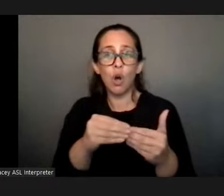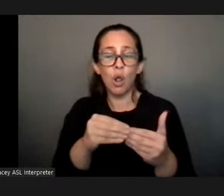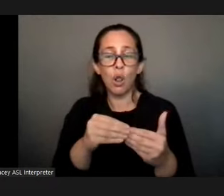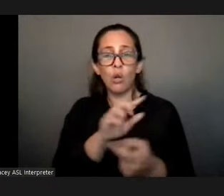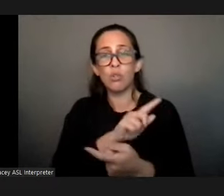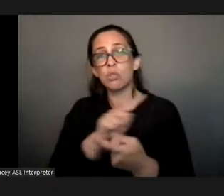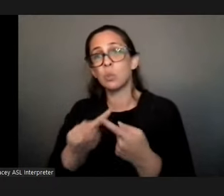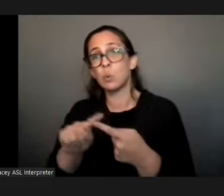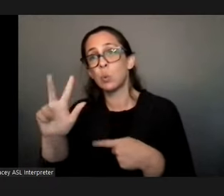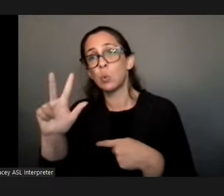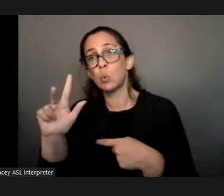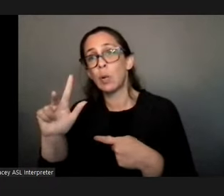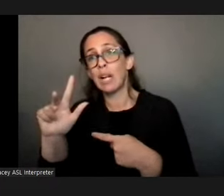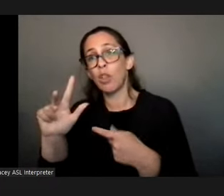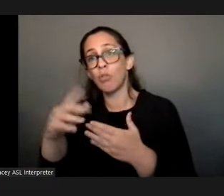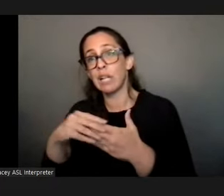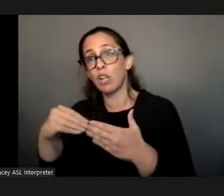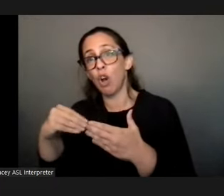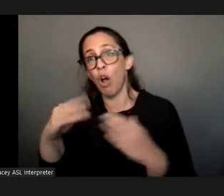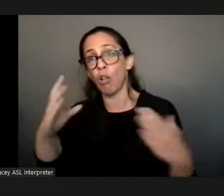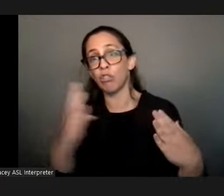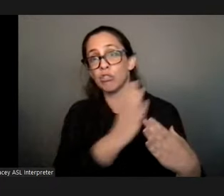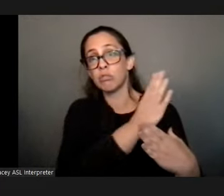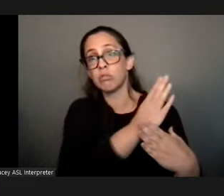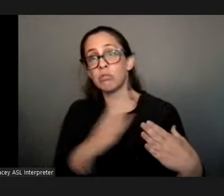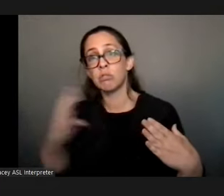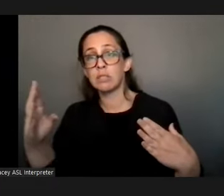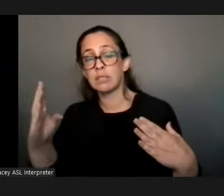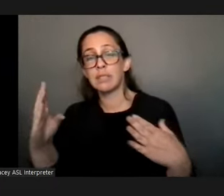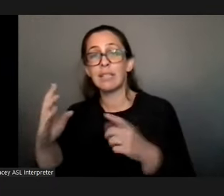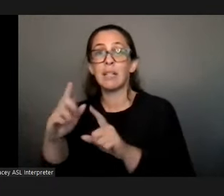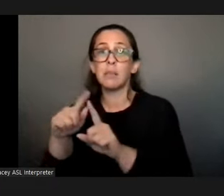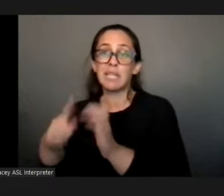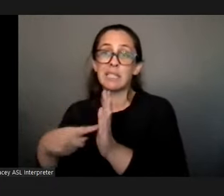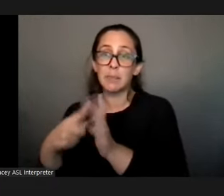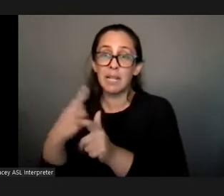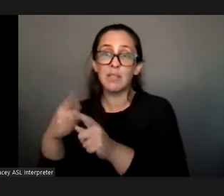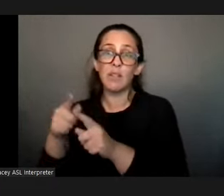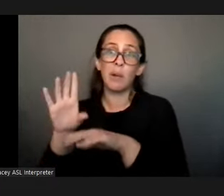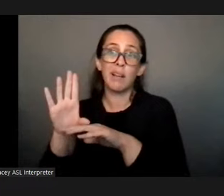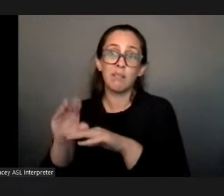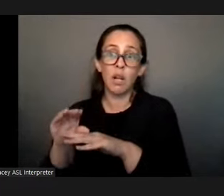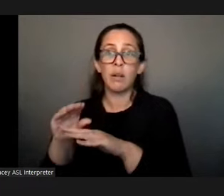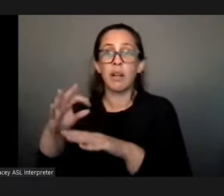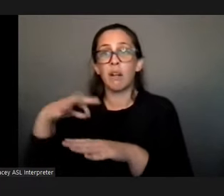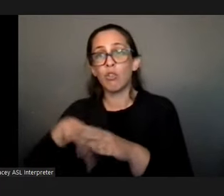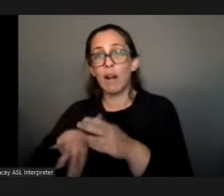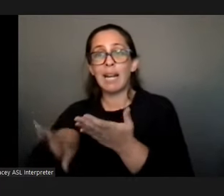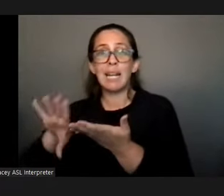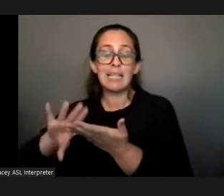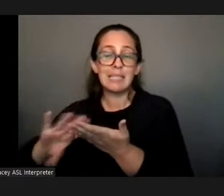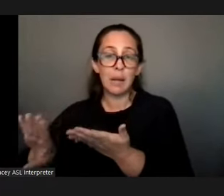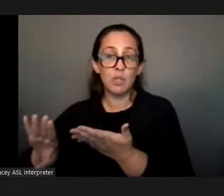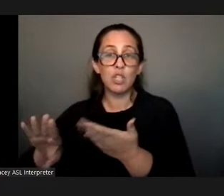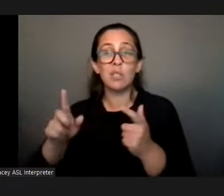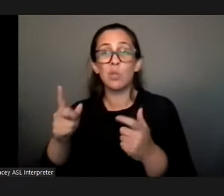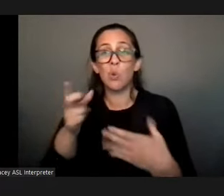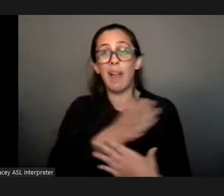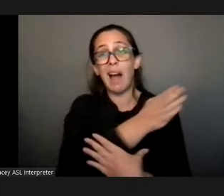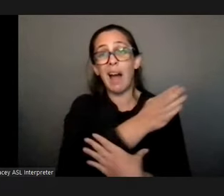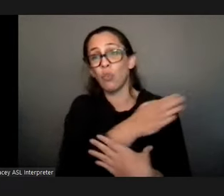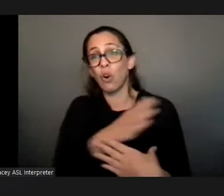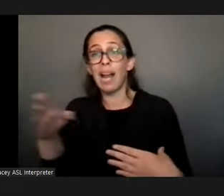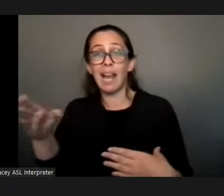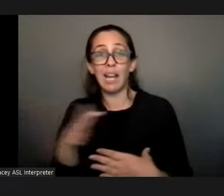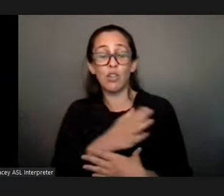to $23 on the higher end if many credits, exemptions, and/or discounts are provided. The range of potential toll rates for automobiles